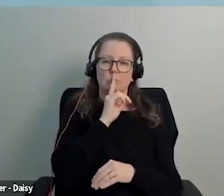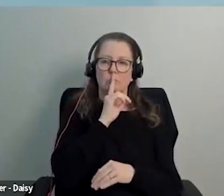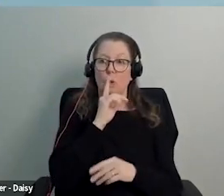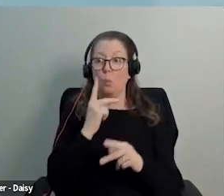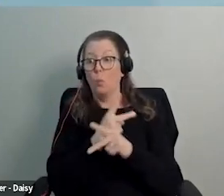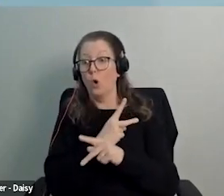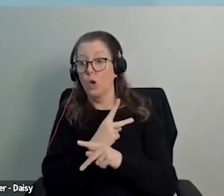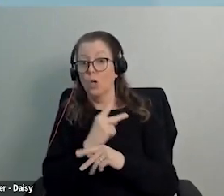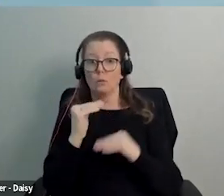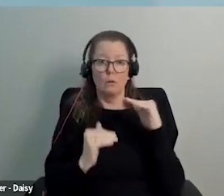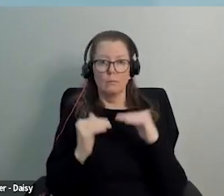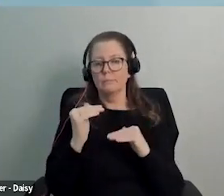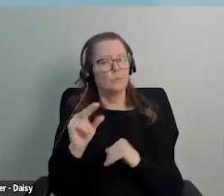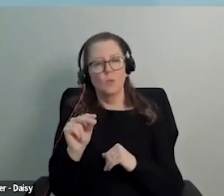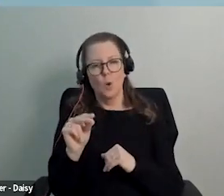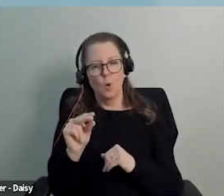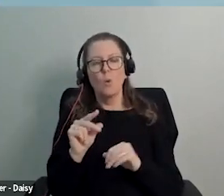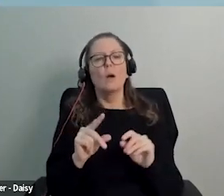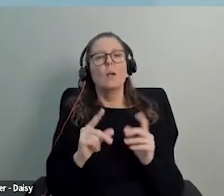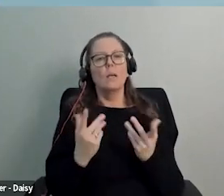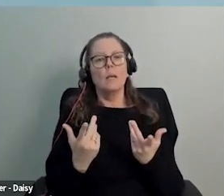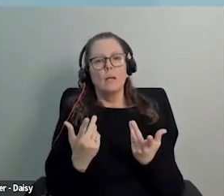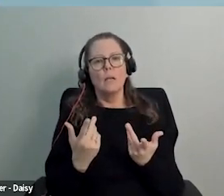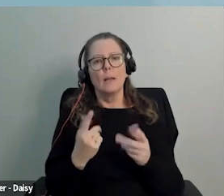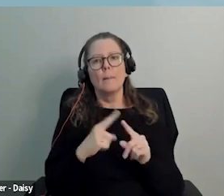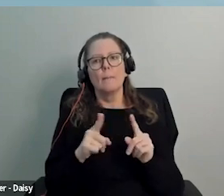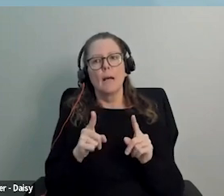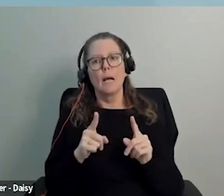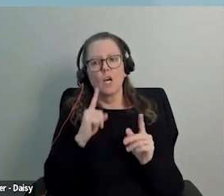worse or anything like that. I just find that,